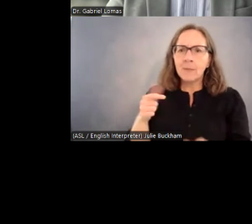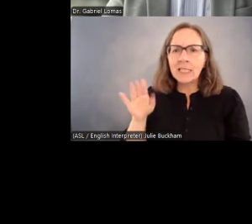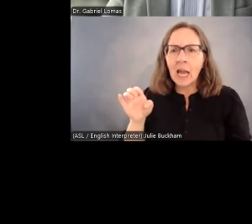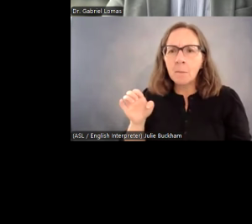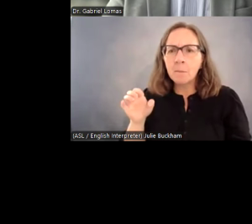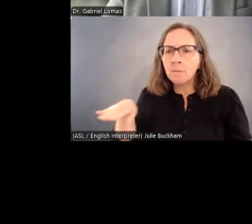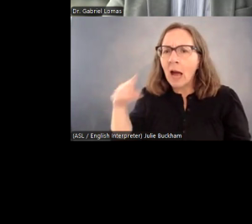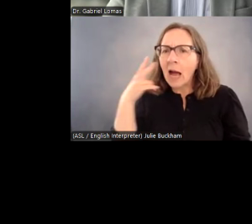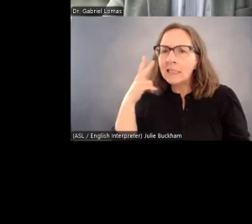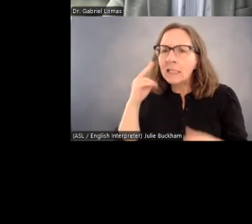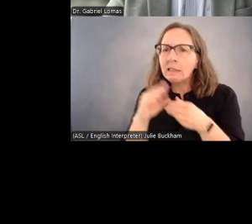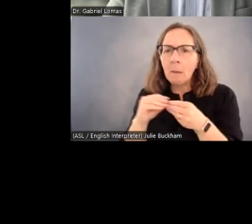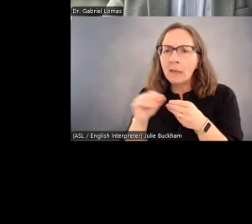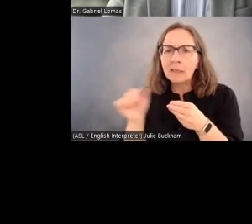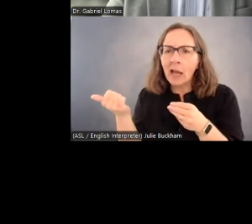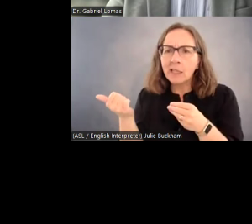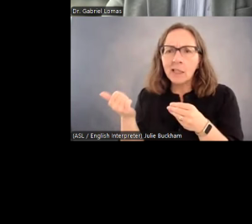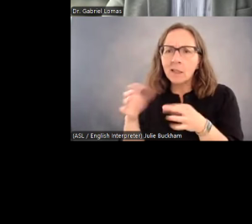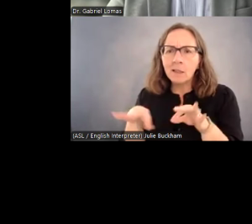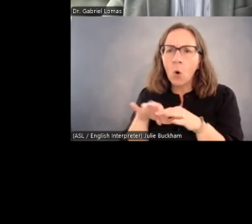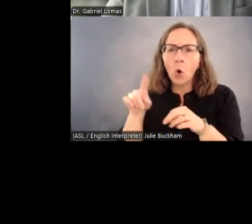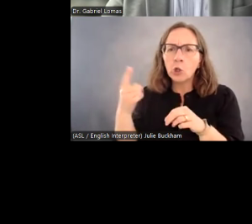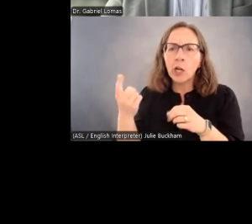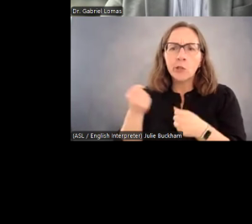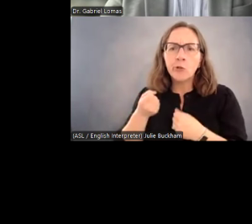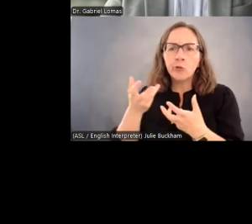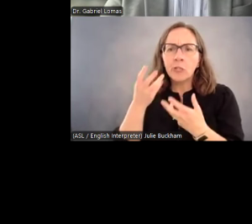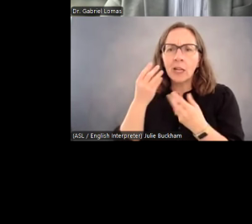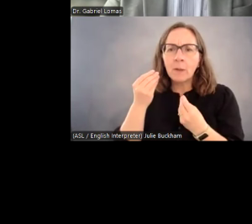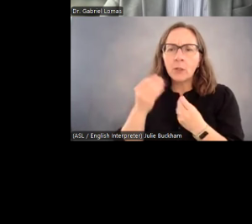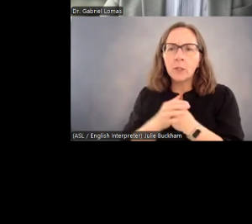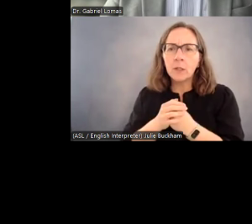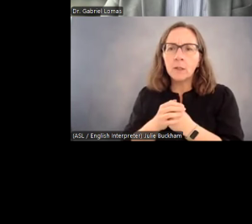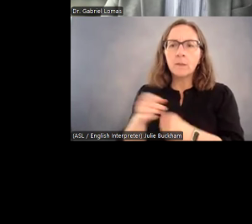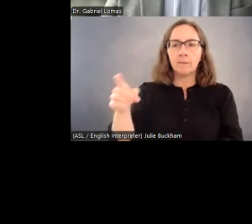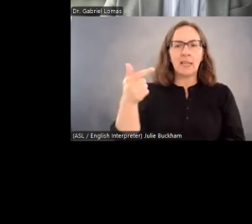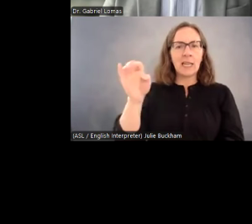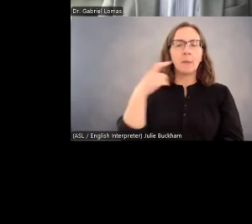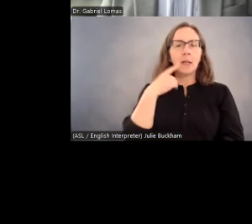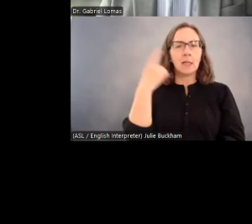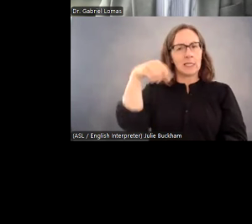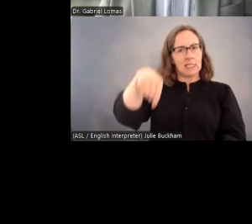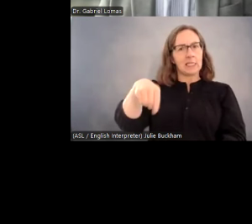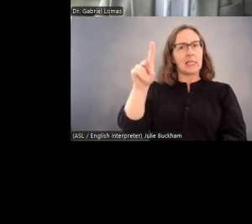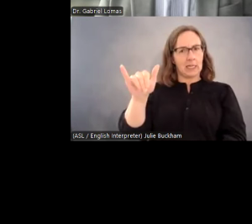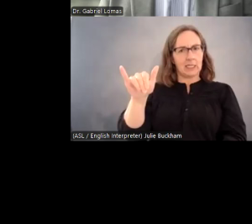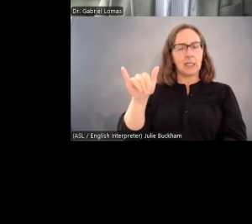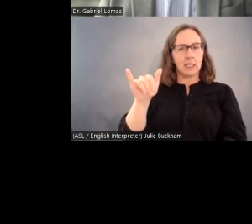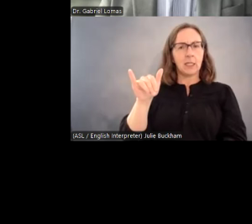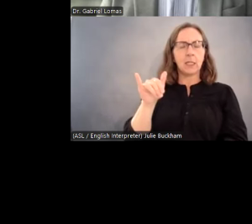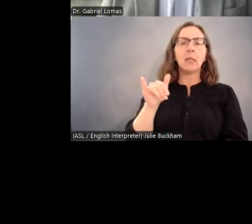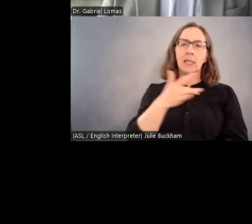comments. Anything pertinent, or are people just sharing information? Well, somebody just wrote that prisons in Kentucky are housed more